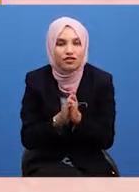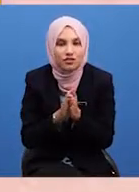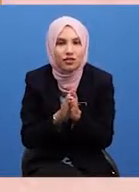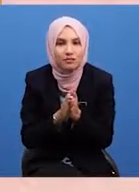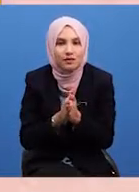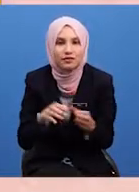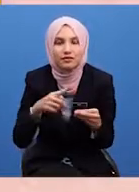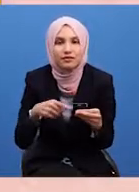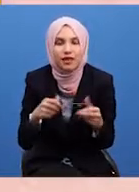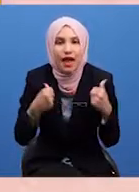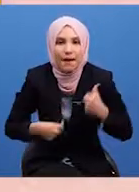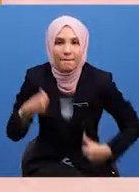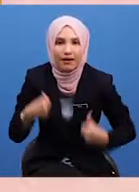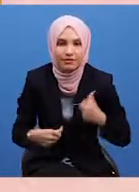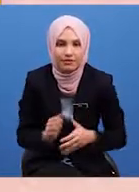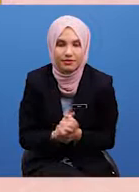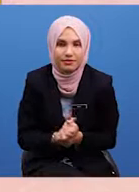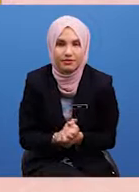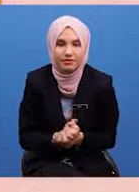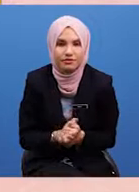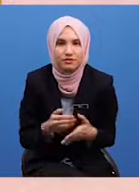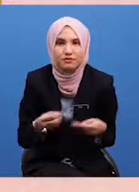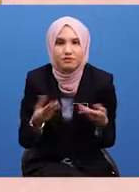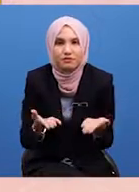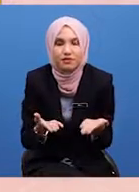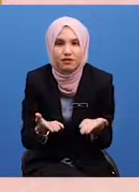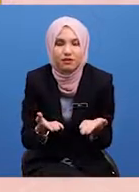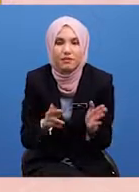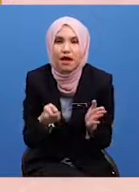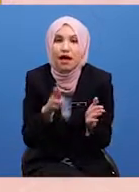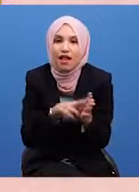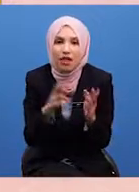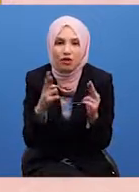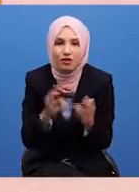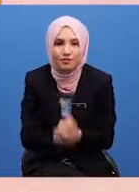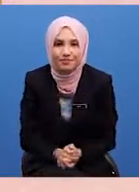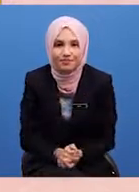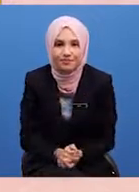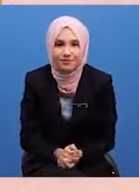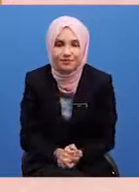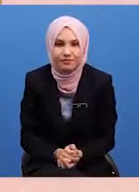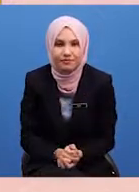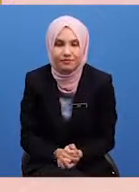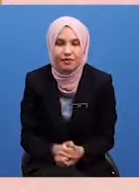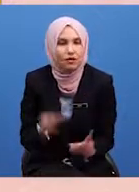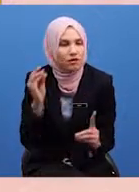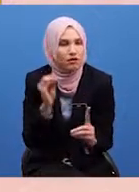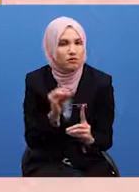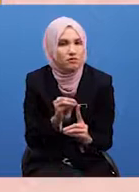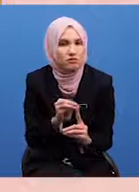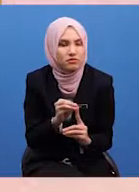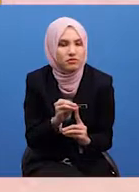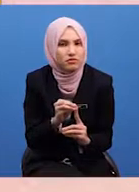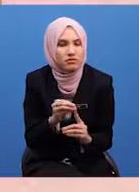his ambition, and Joff reveals that he wants to be a lawyer. Marge also questions Joff about